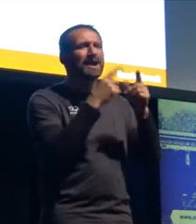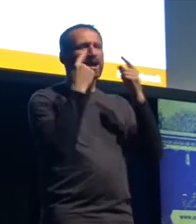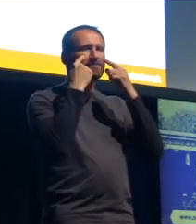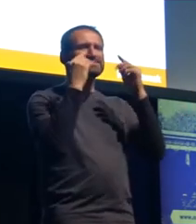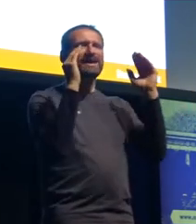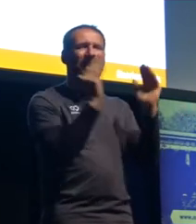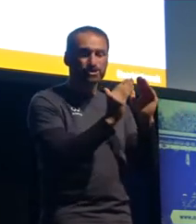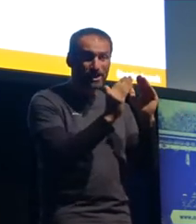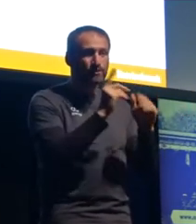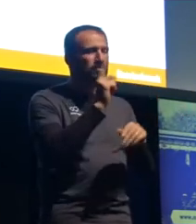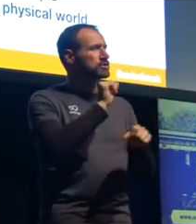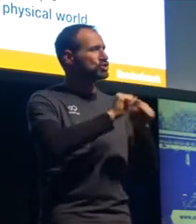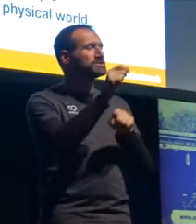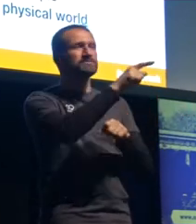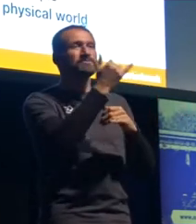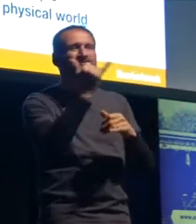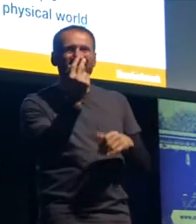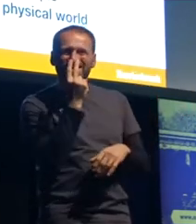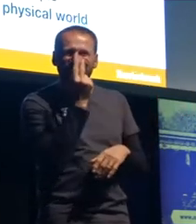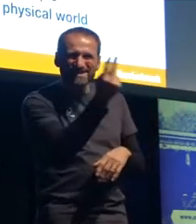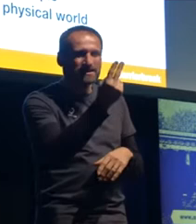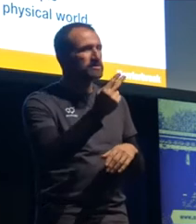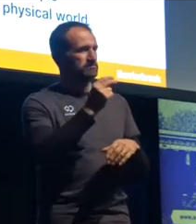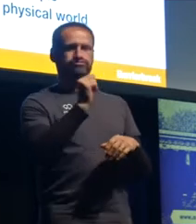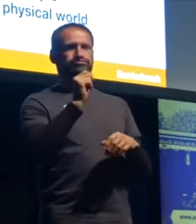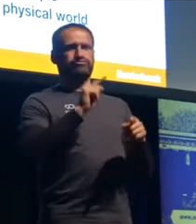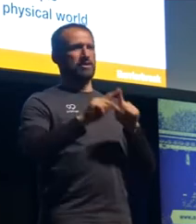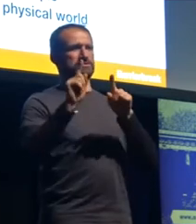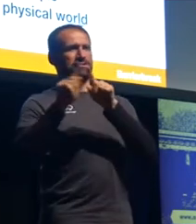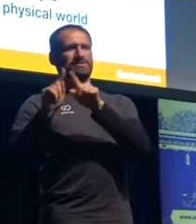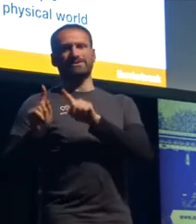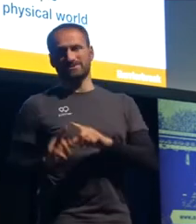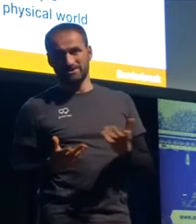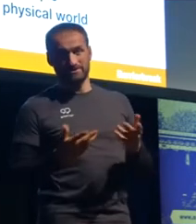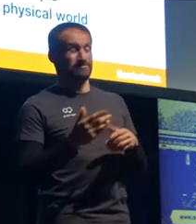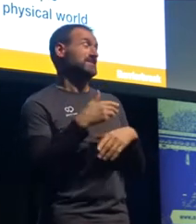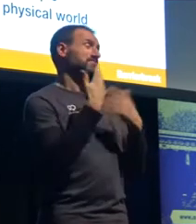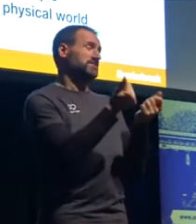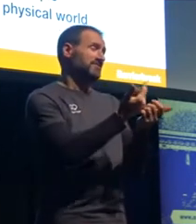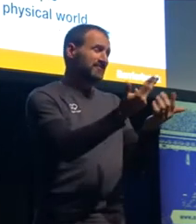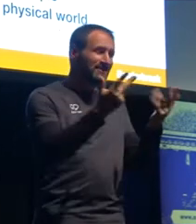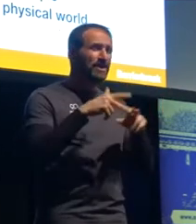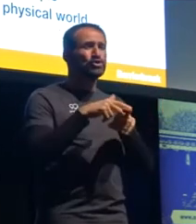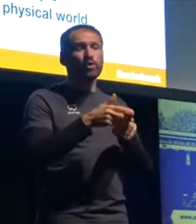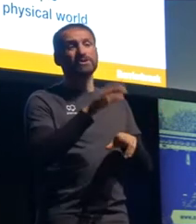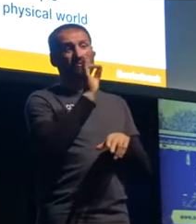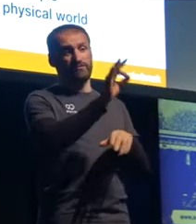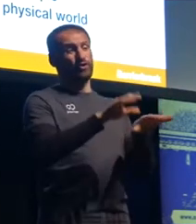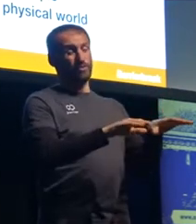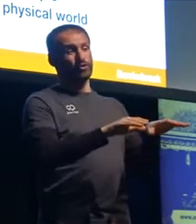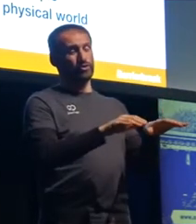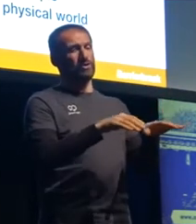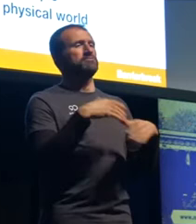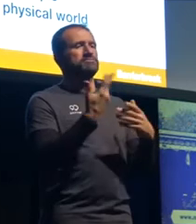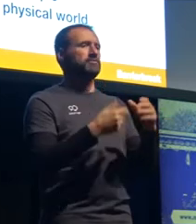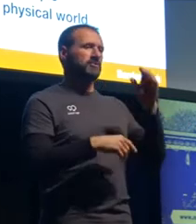things. And also, there are many tools available for computers, right from the OS level to